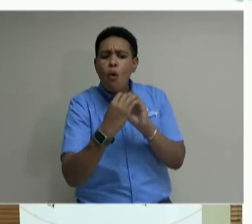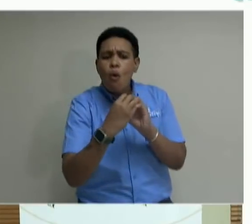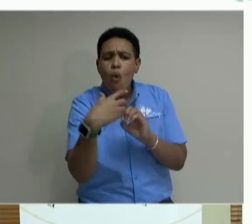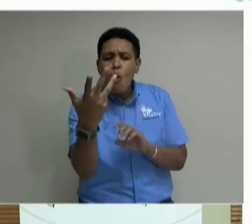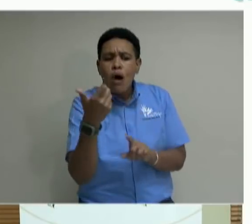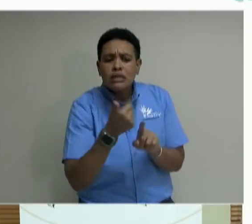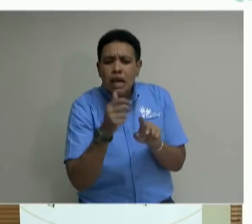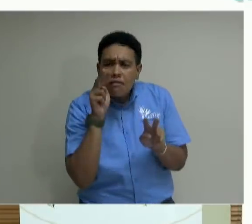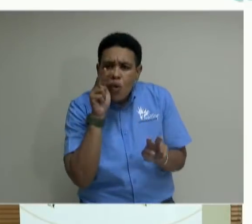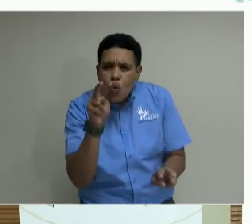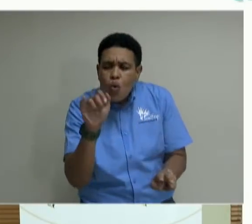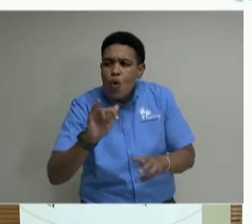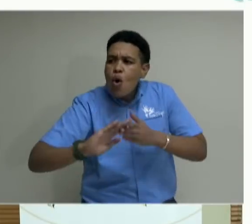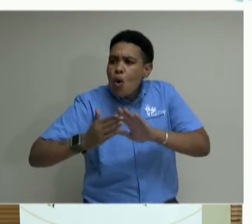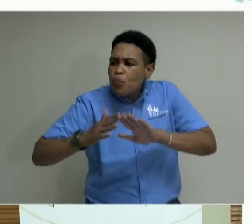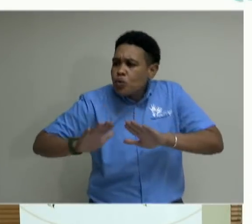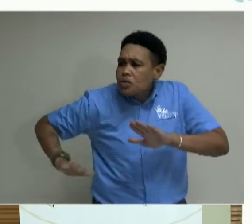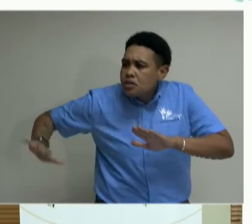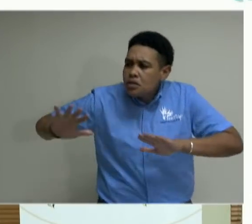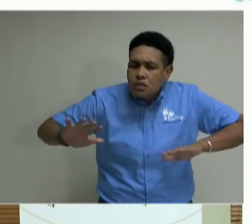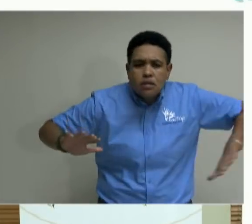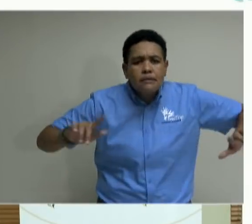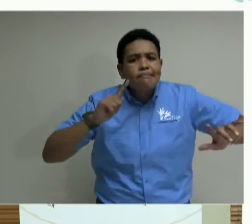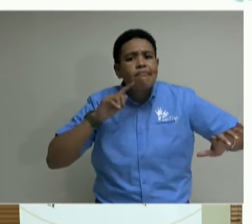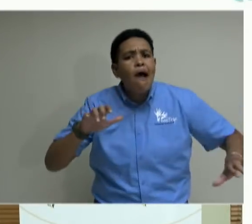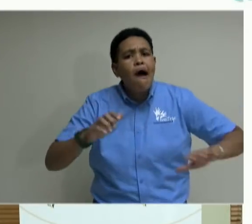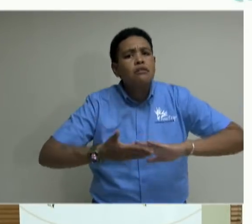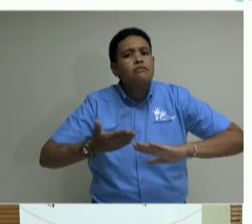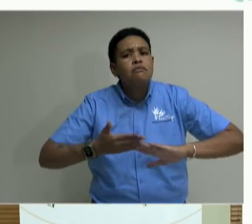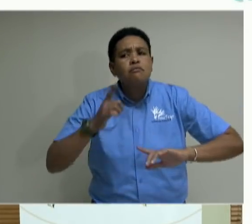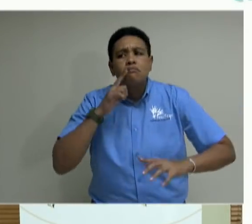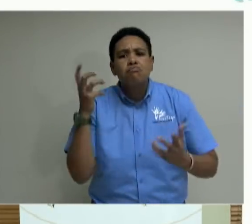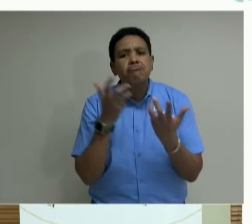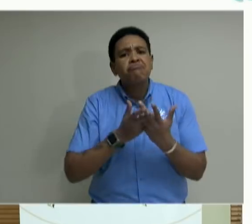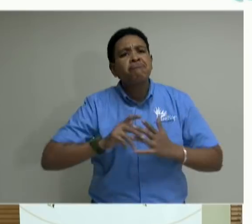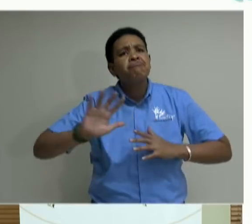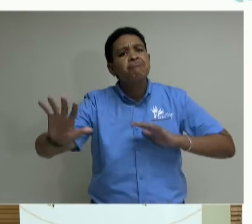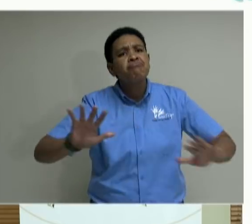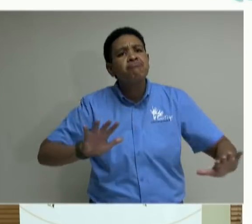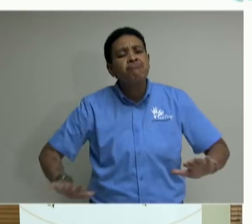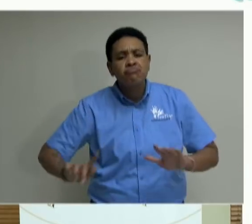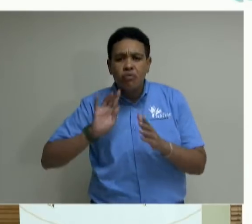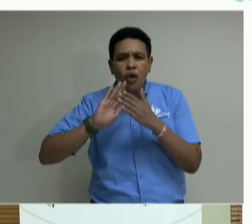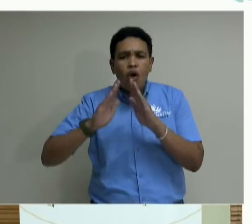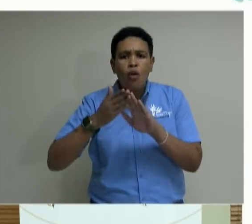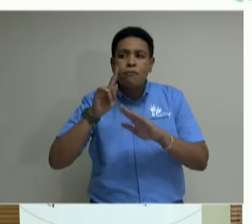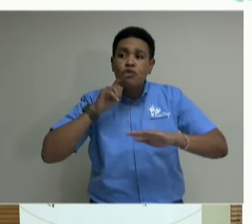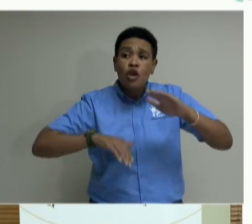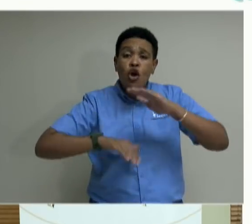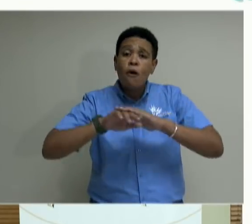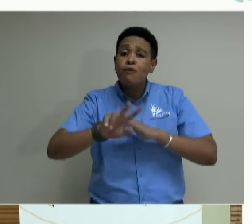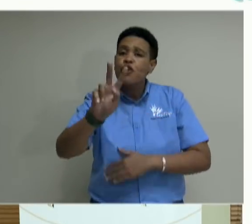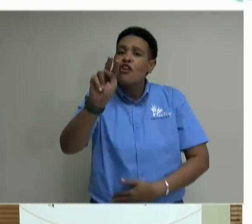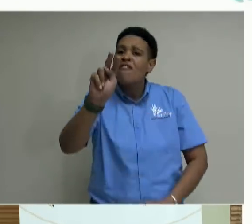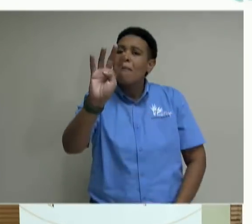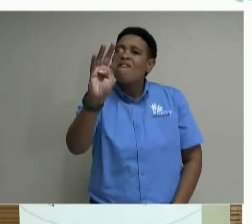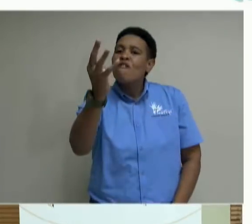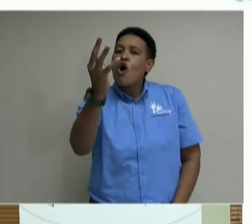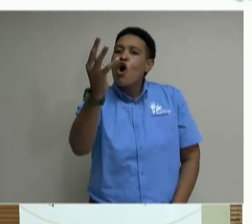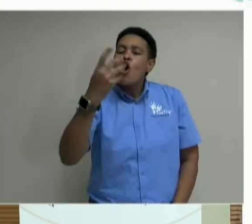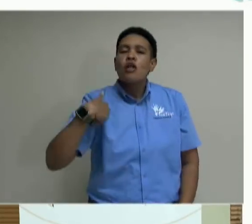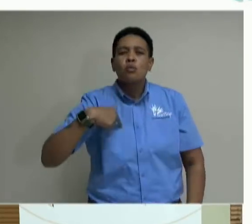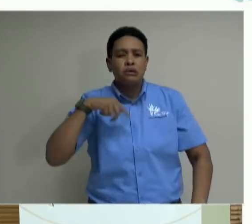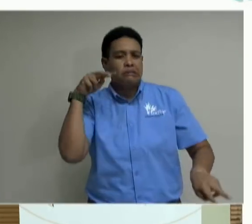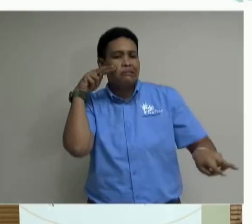a closer look at the communities, the active cases by communities. That is up to November the 4th, and we